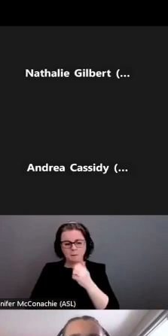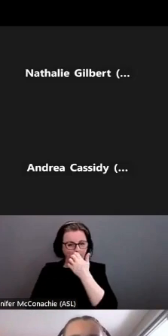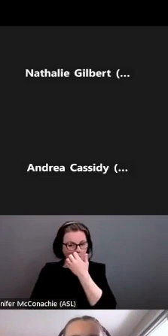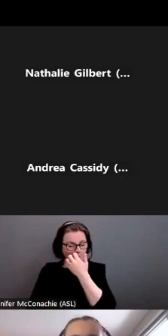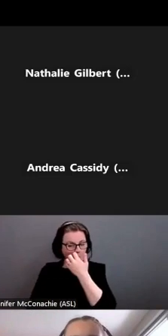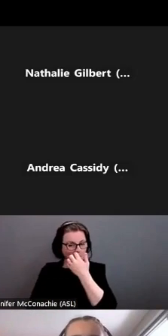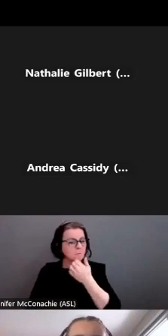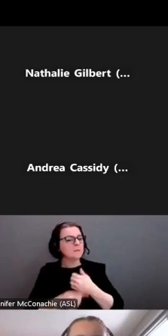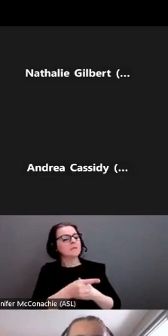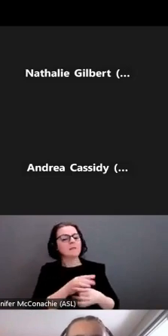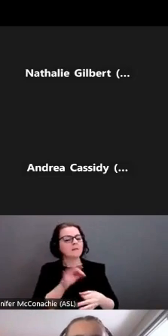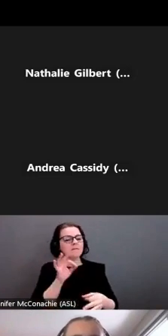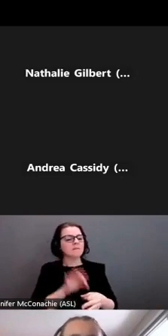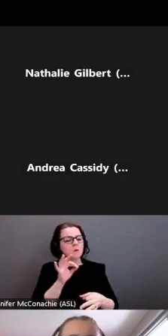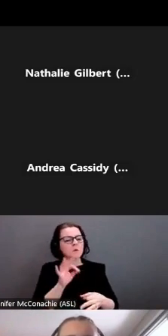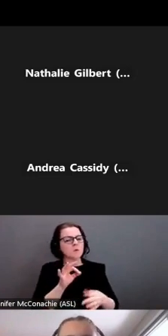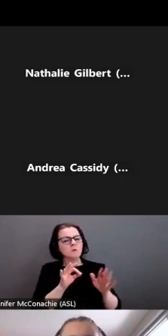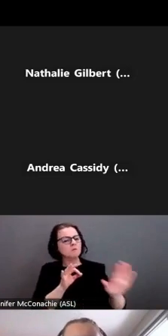How does voting make you feel?